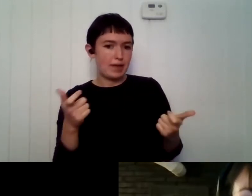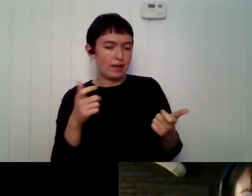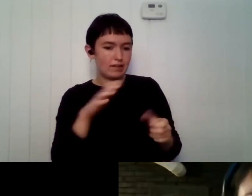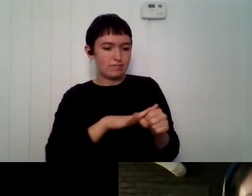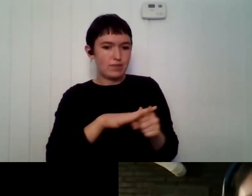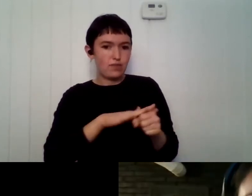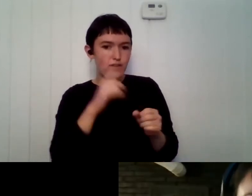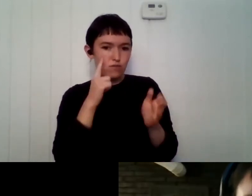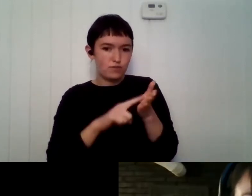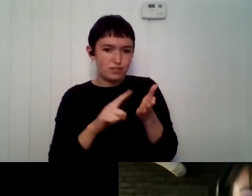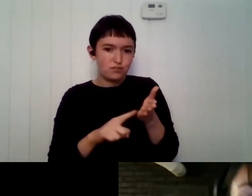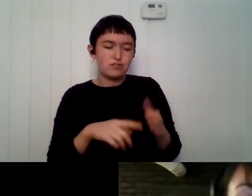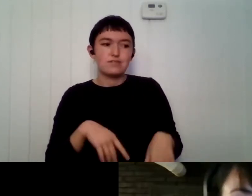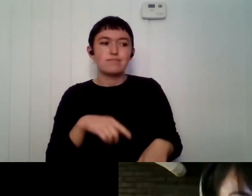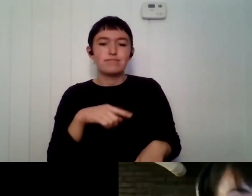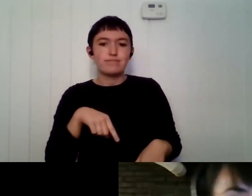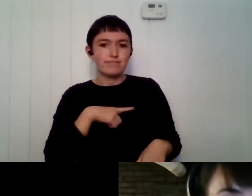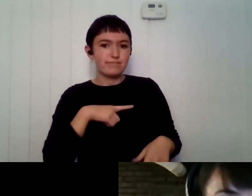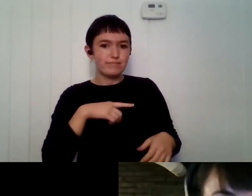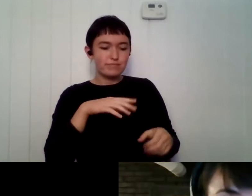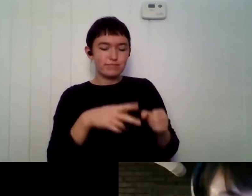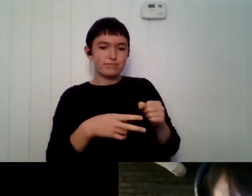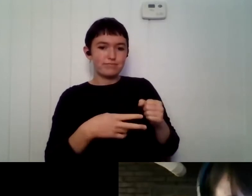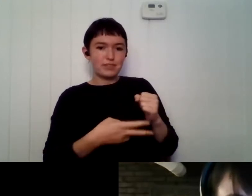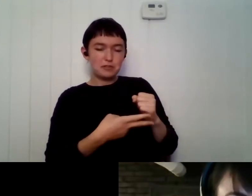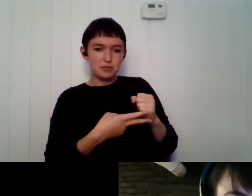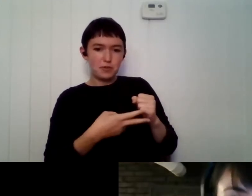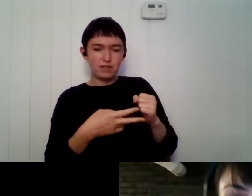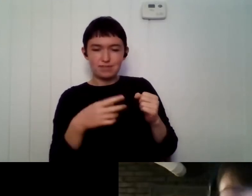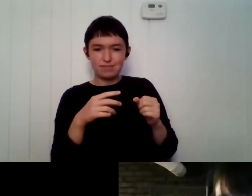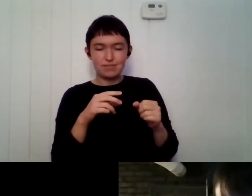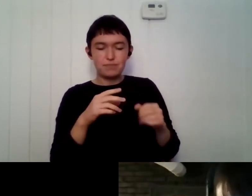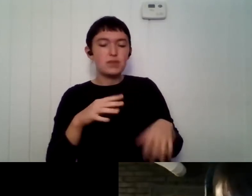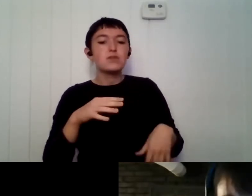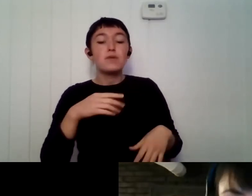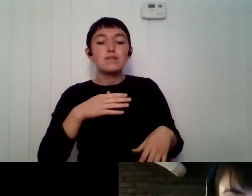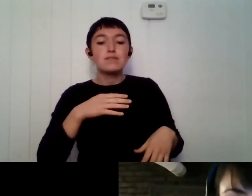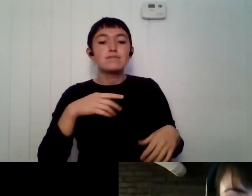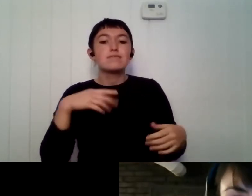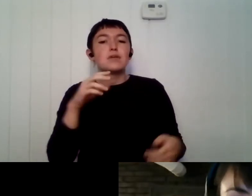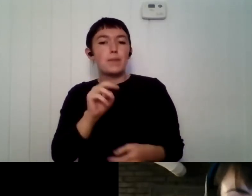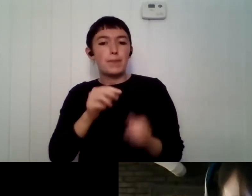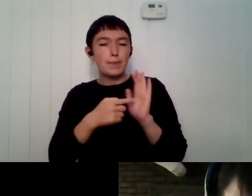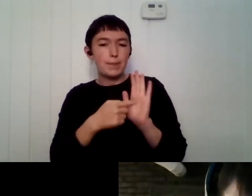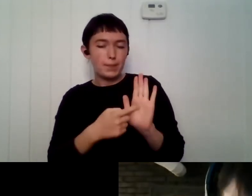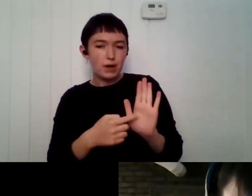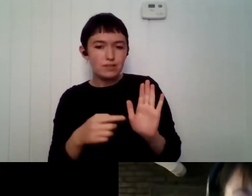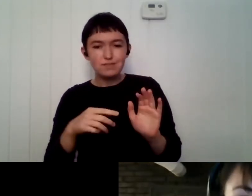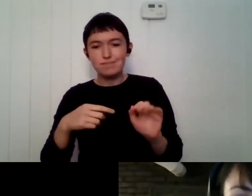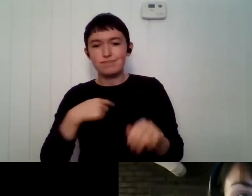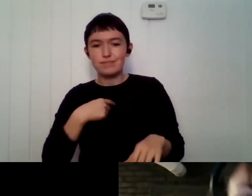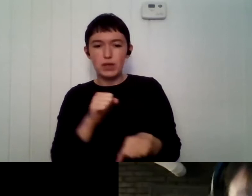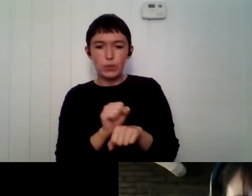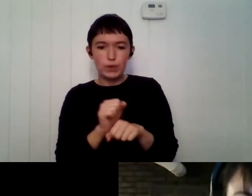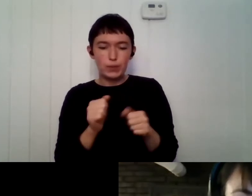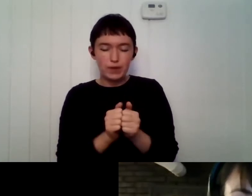the large amounts of data which we are generating. However, for like the types of models that I work with, if maybe what the question was getting at is like how